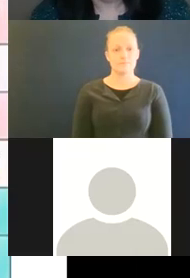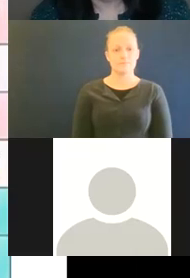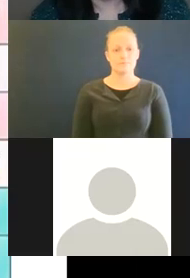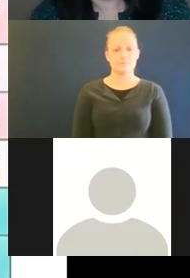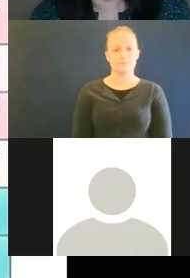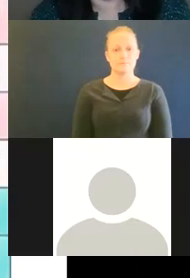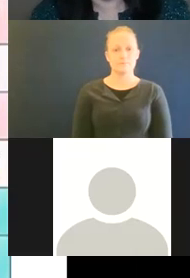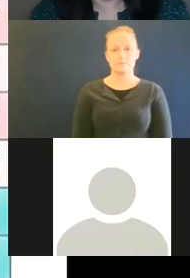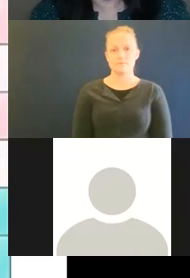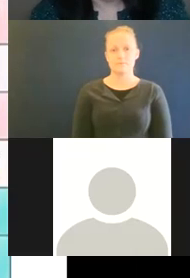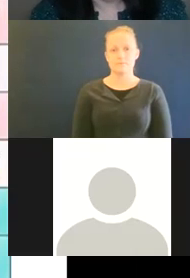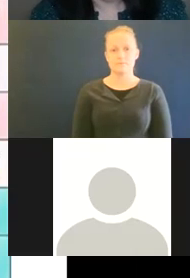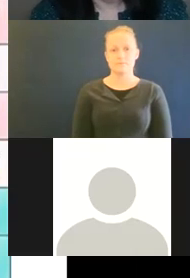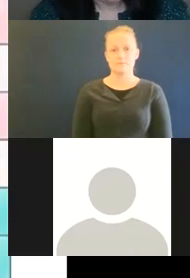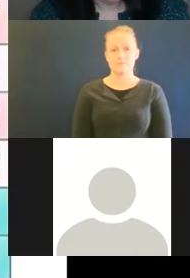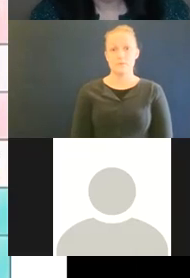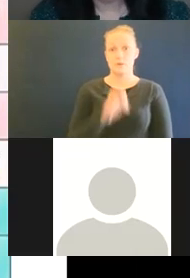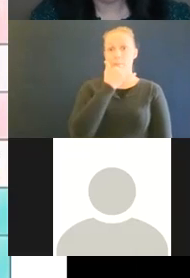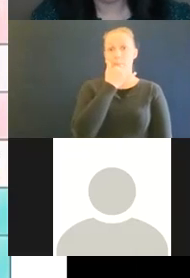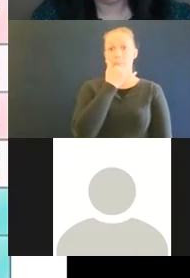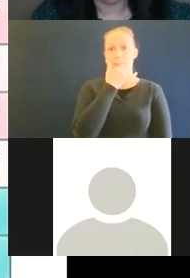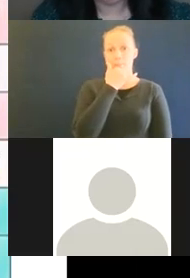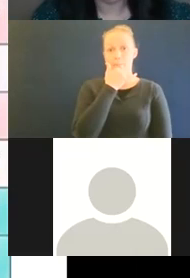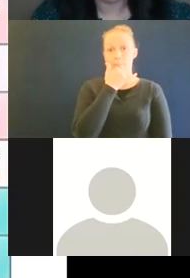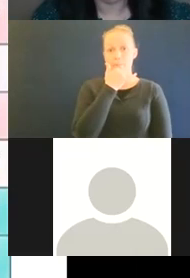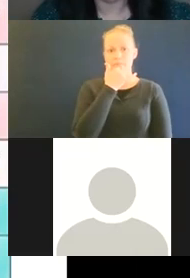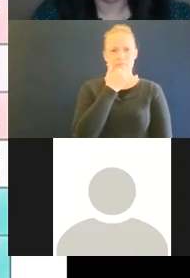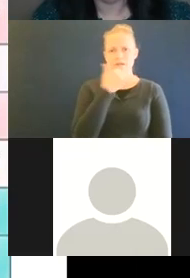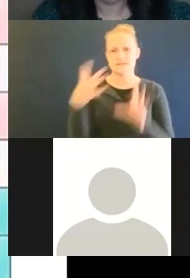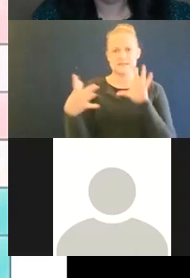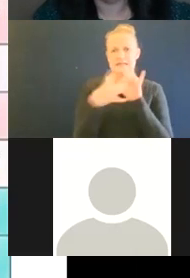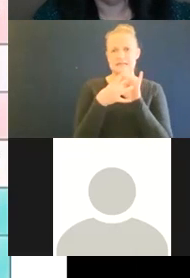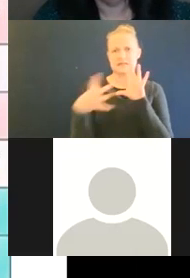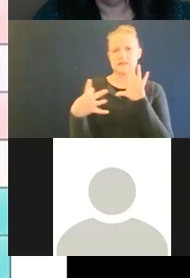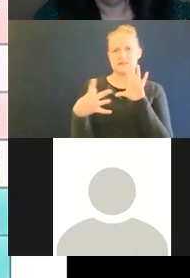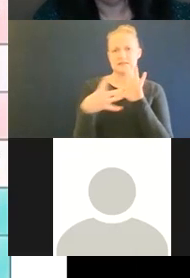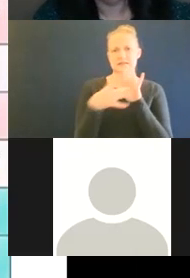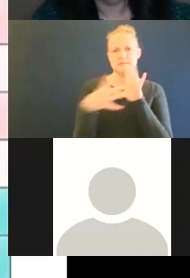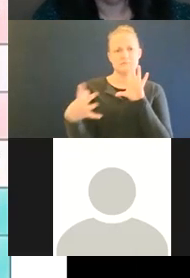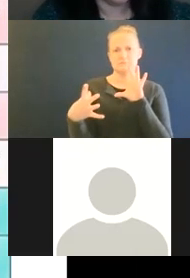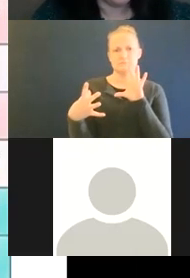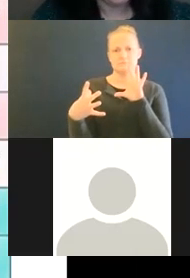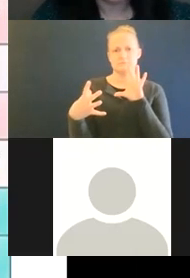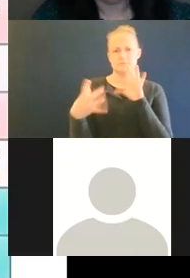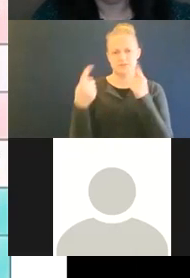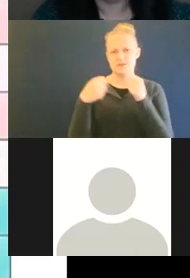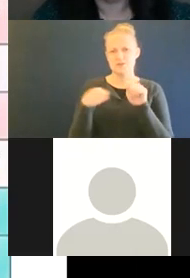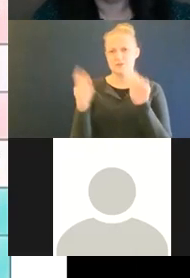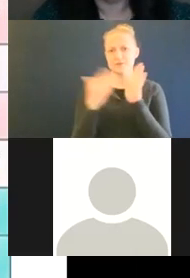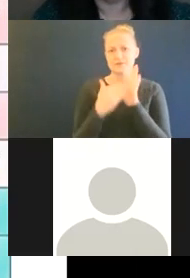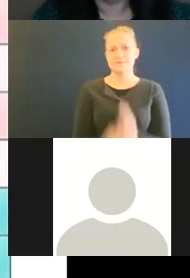Uh-oh. Oh no. Our video is not connecting. Let me exit this and go back